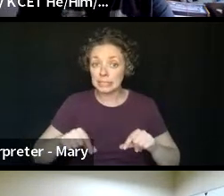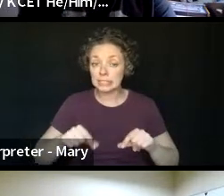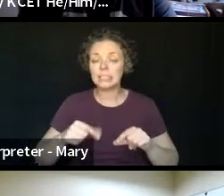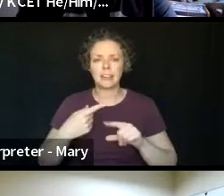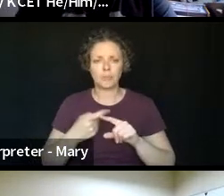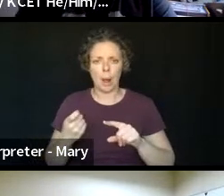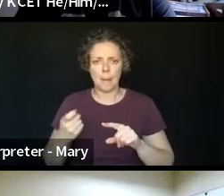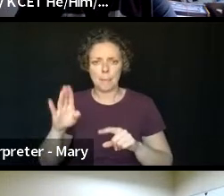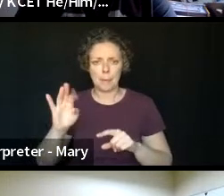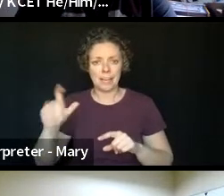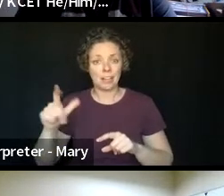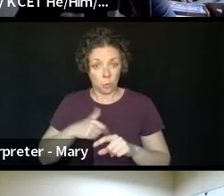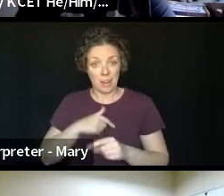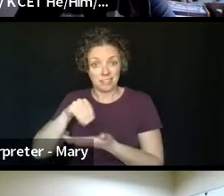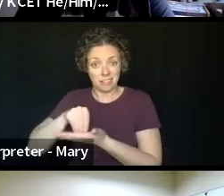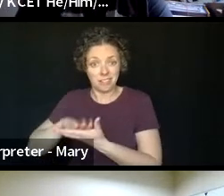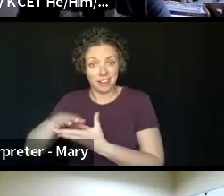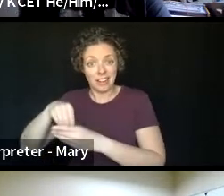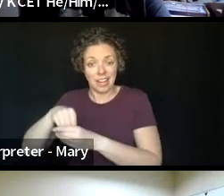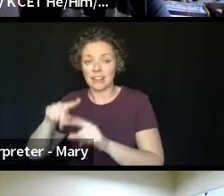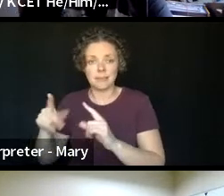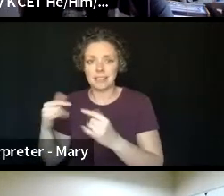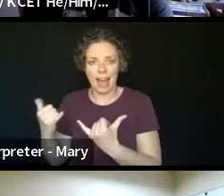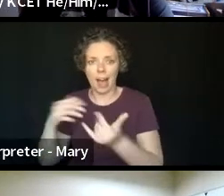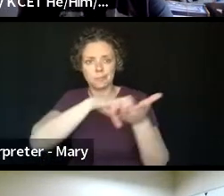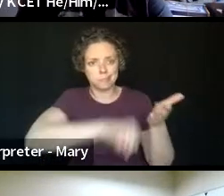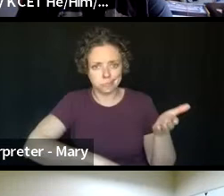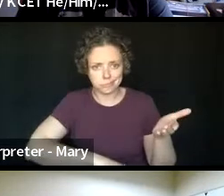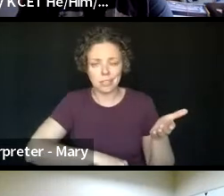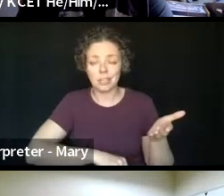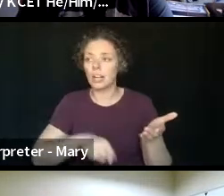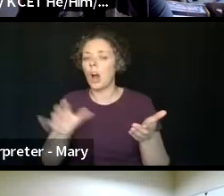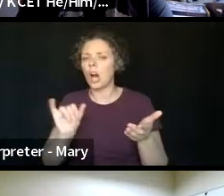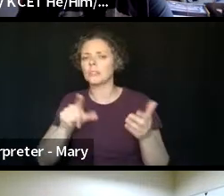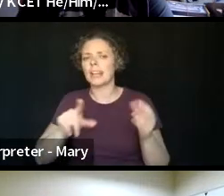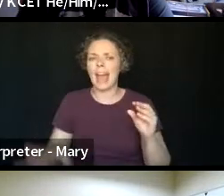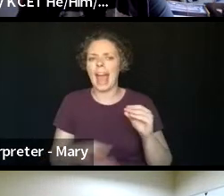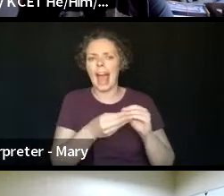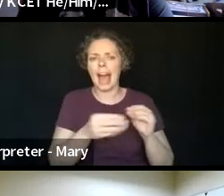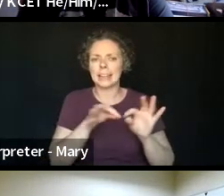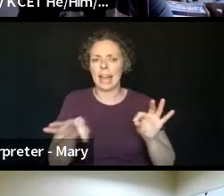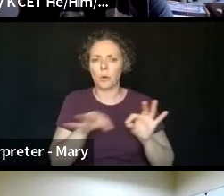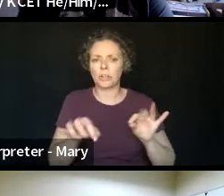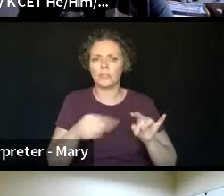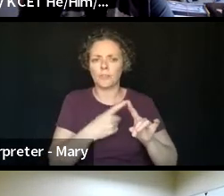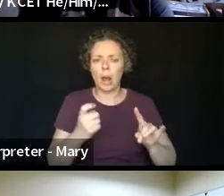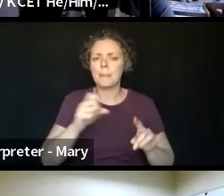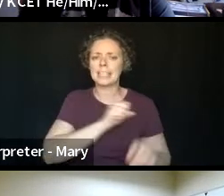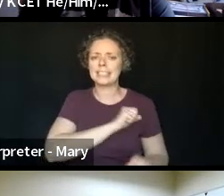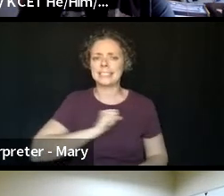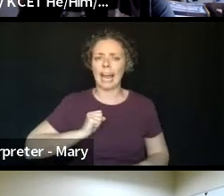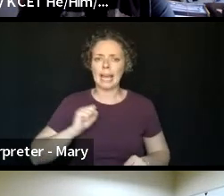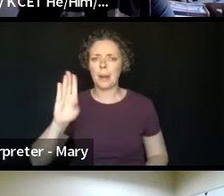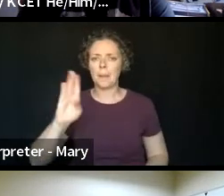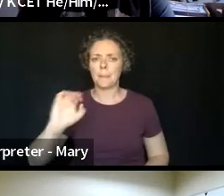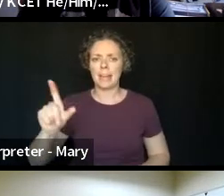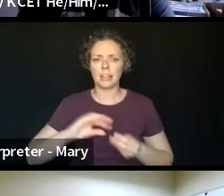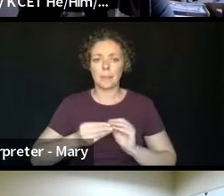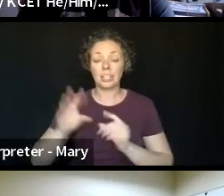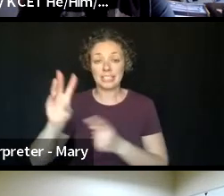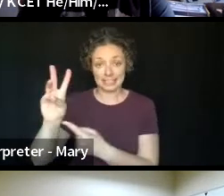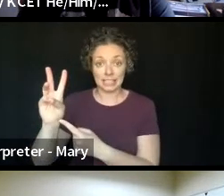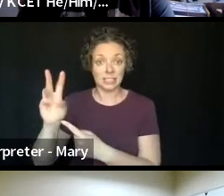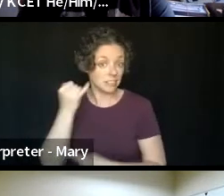there and put in the language from Senate Bill 6. If you guys don't remember what Senate Bill 6 is,